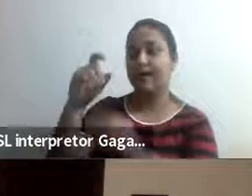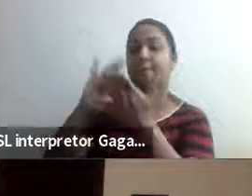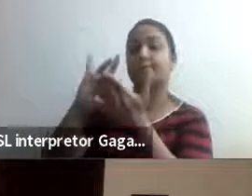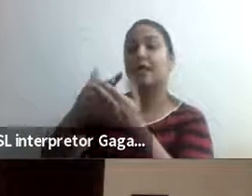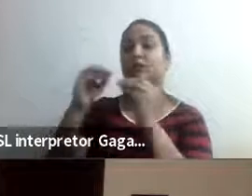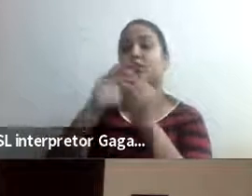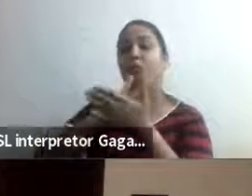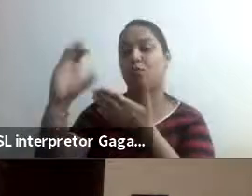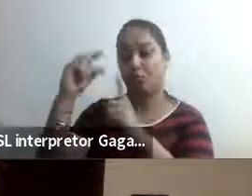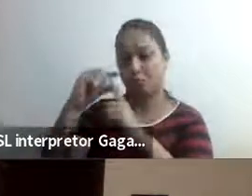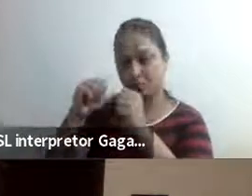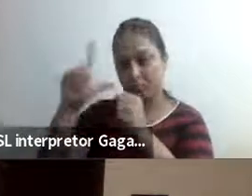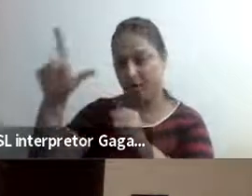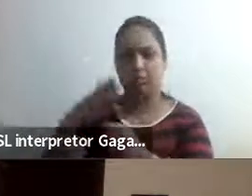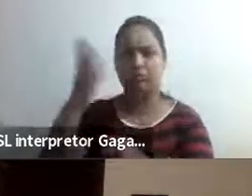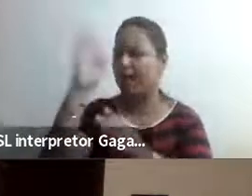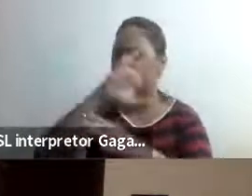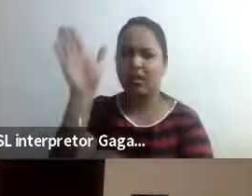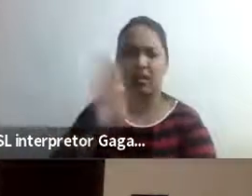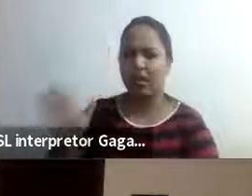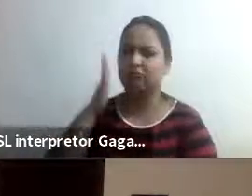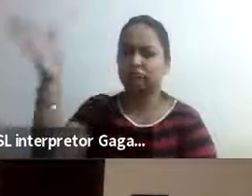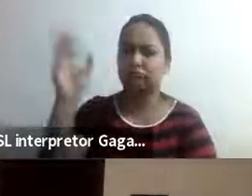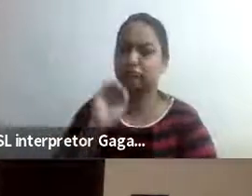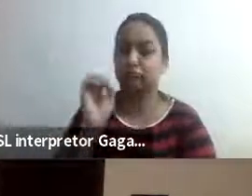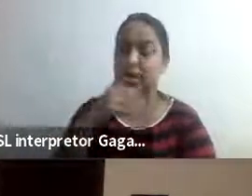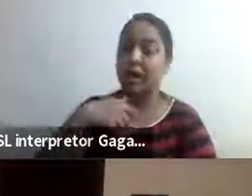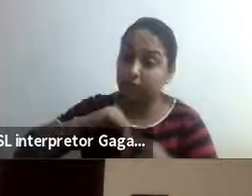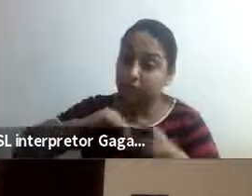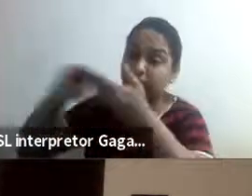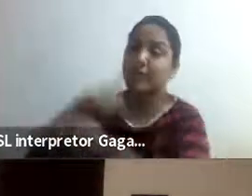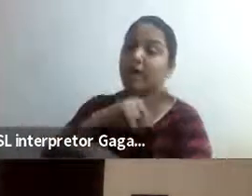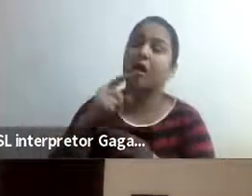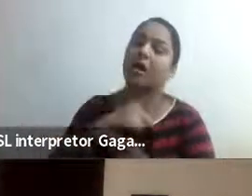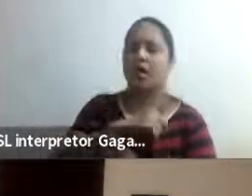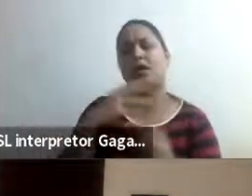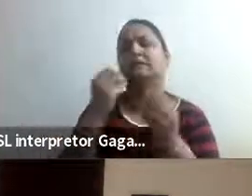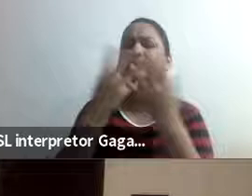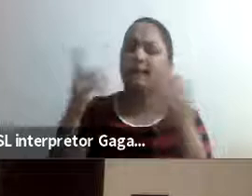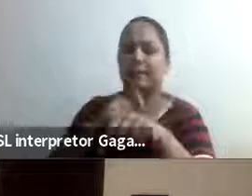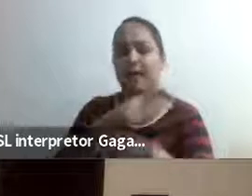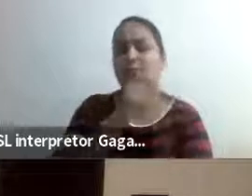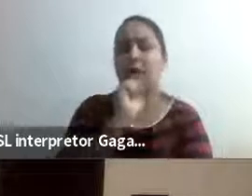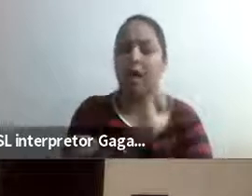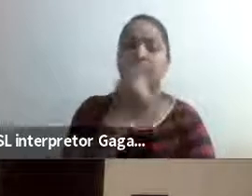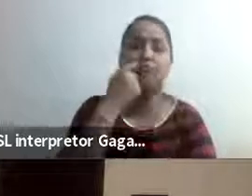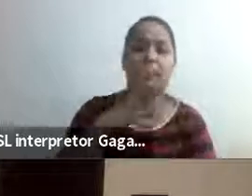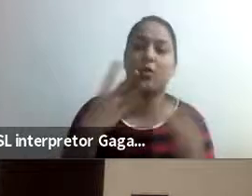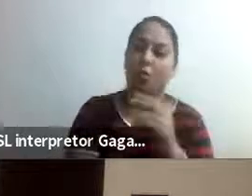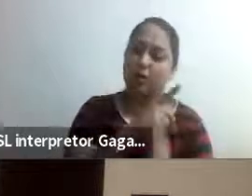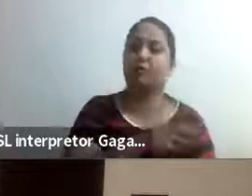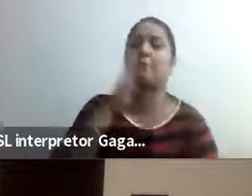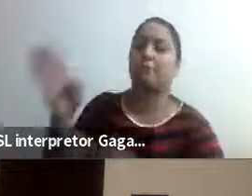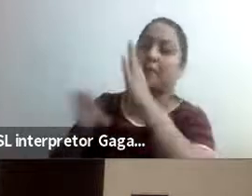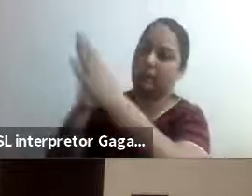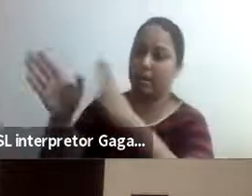as if she hadn't been to Bhopal before. She would travel to Bhopal with her father to work sometimes. But this is when she was